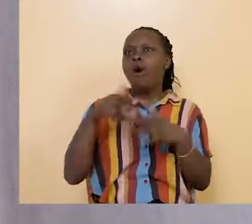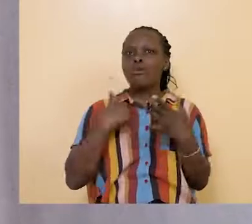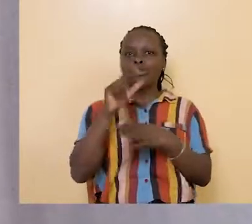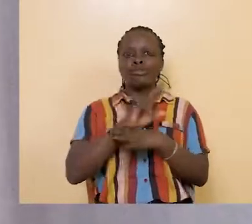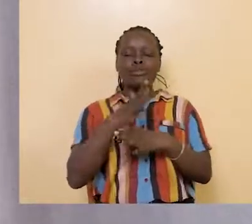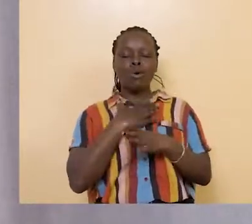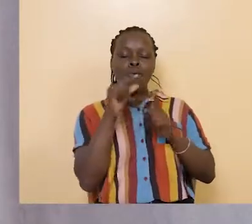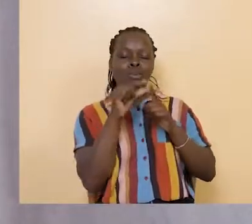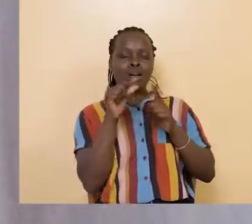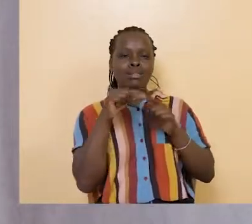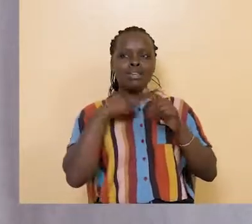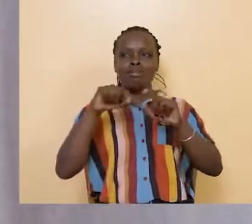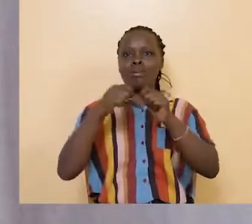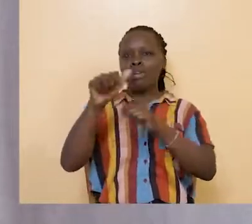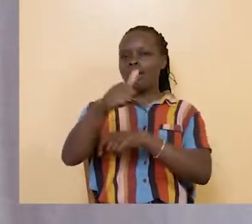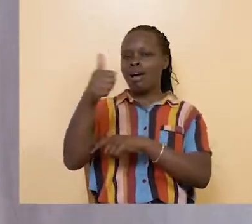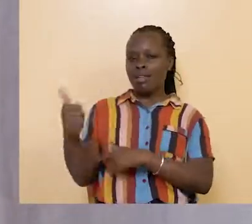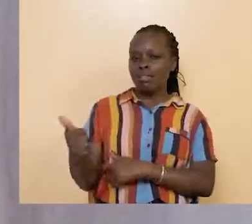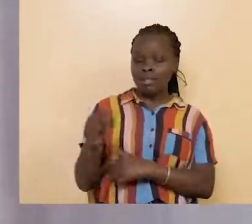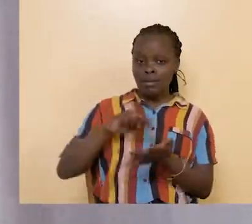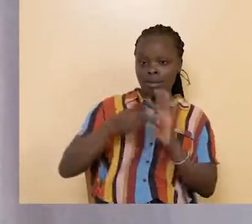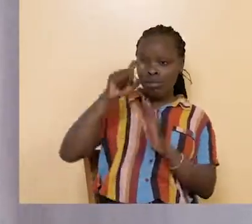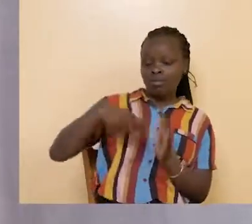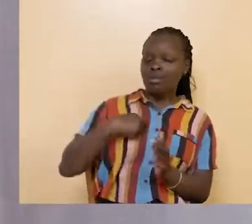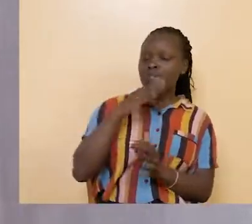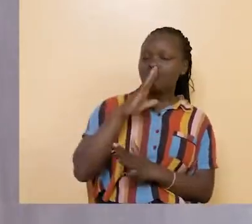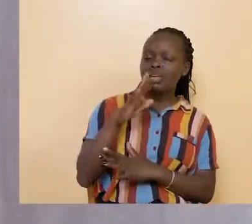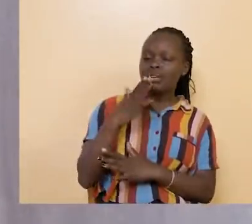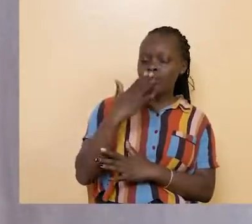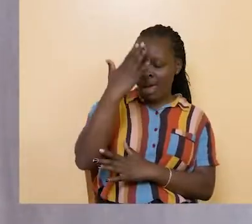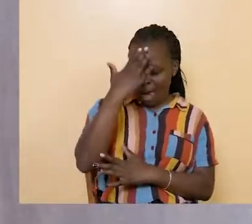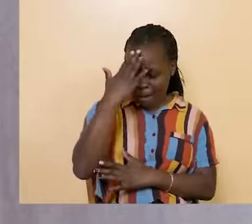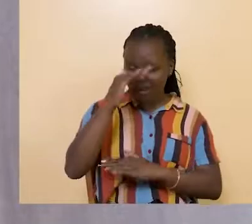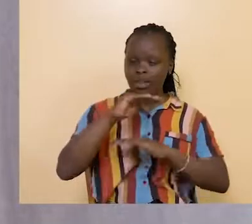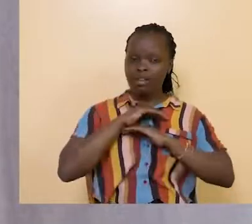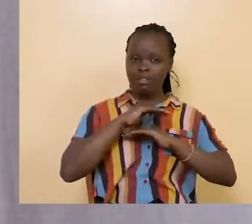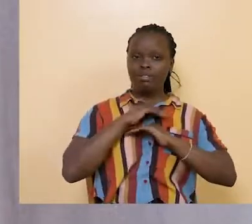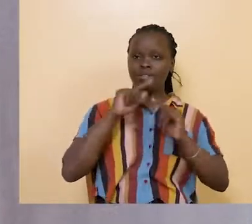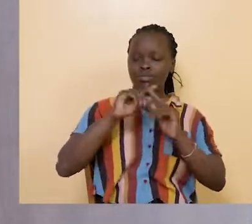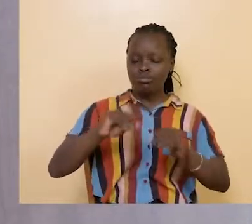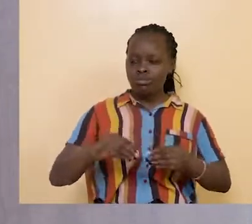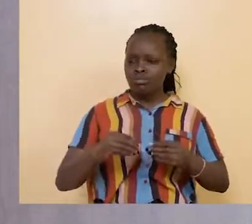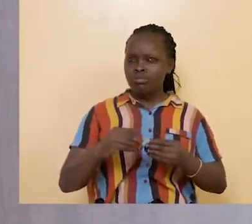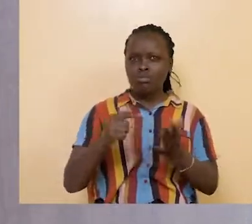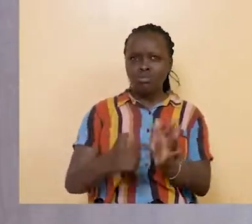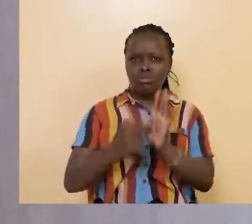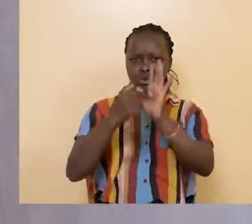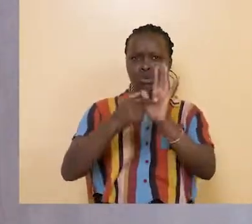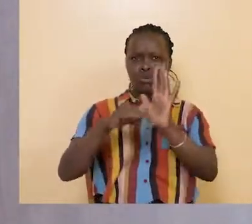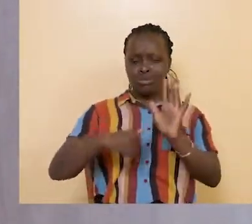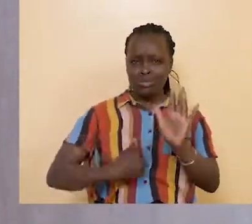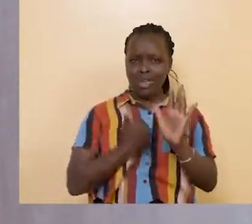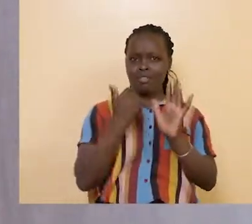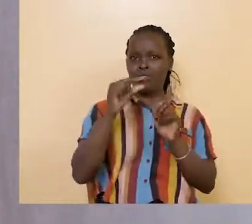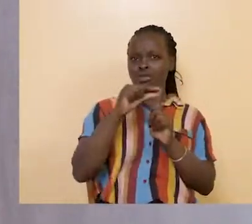used them in breaking others. So we must be humble enough to present our